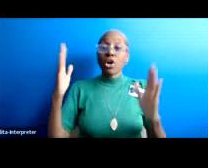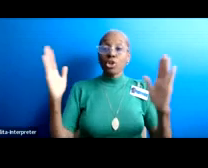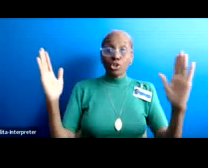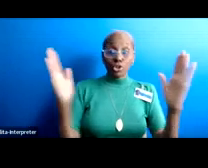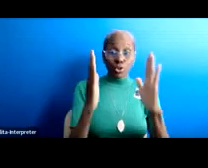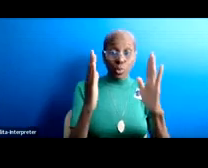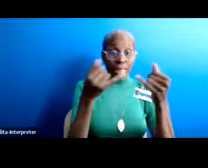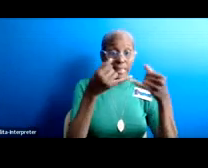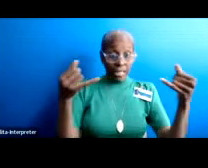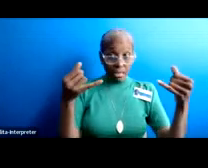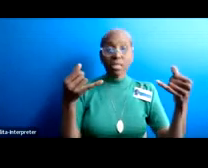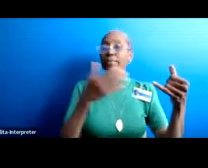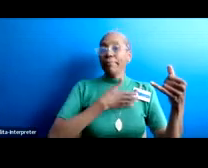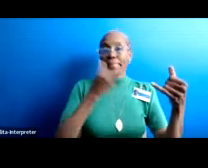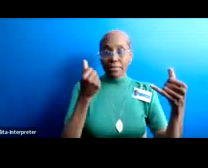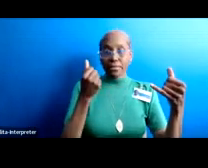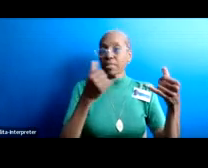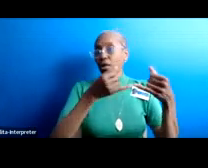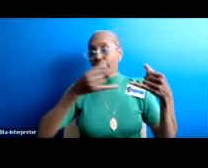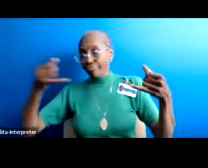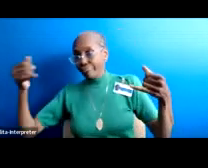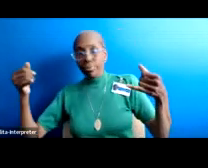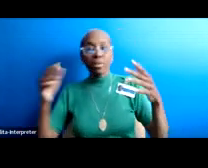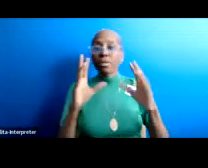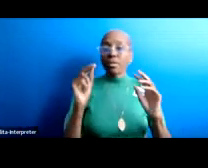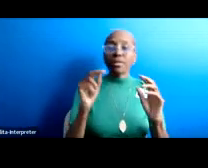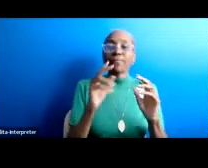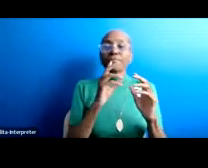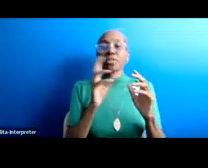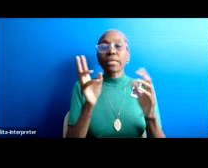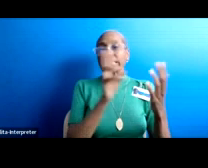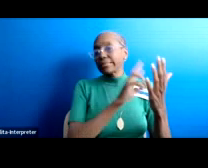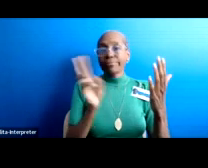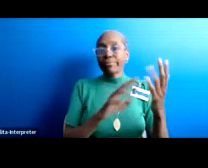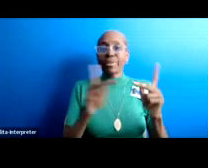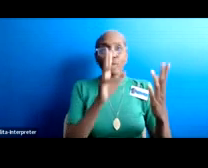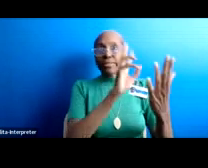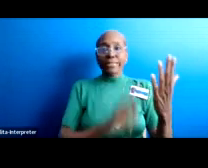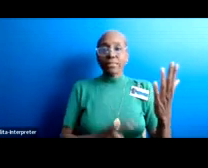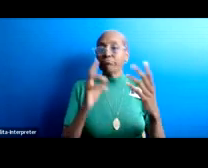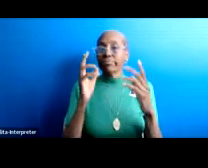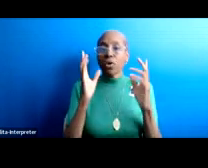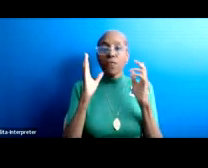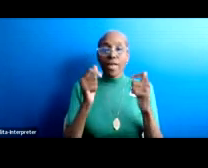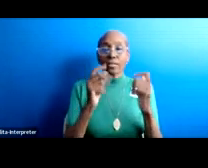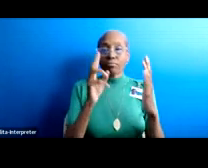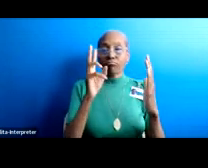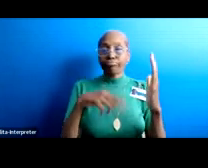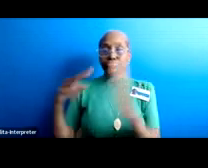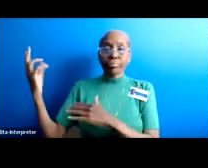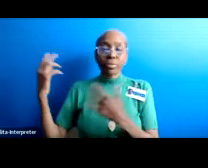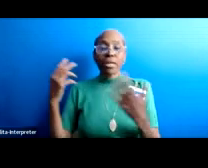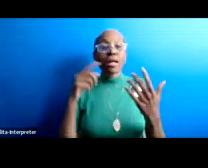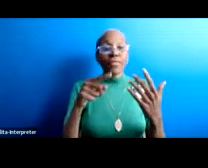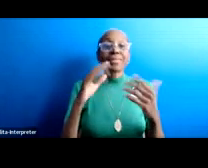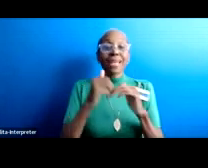line length is it. That, you know, again, we're talking about skimmers, we're talking about people that read fast, and this is